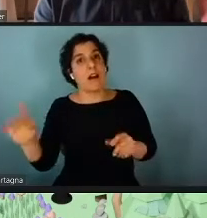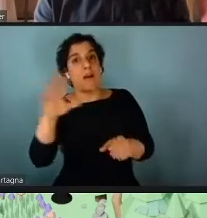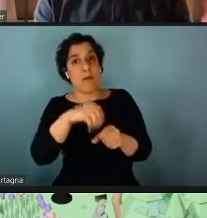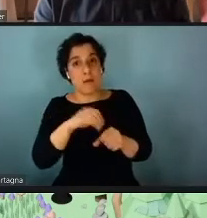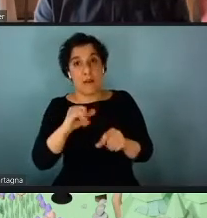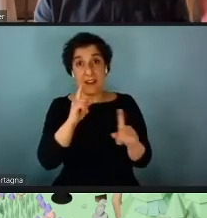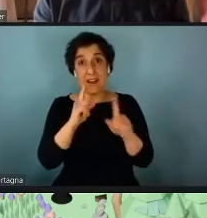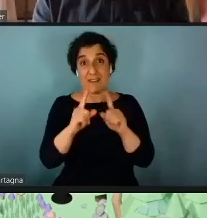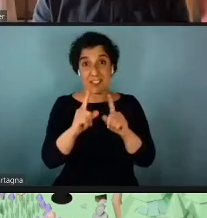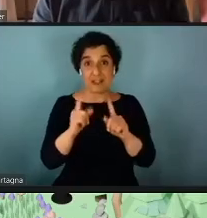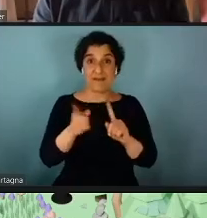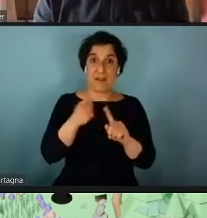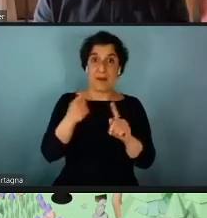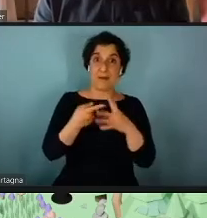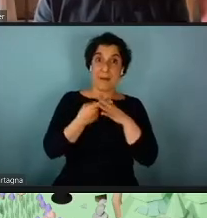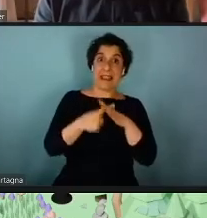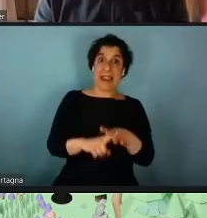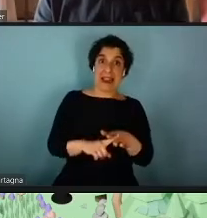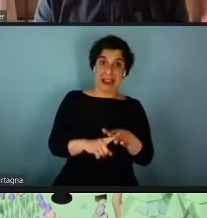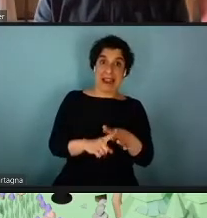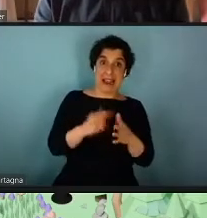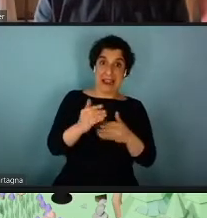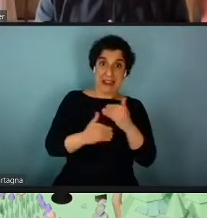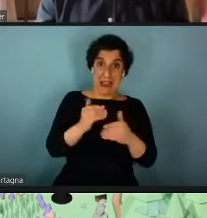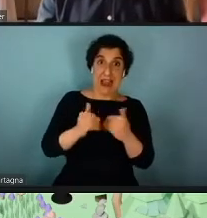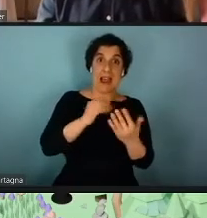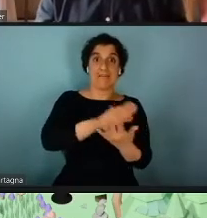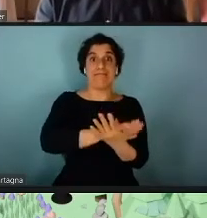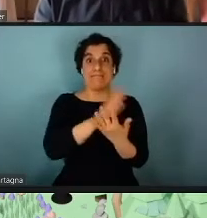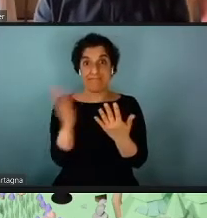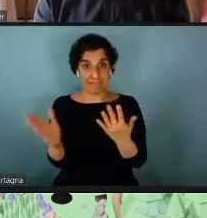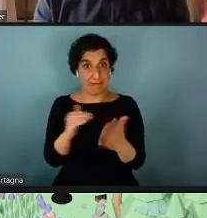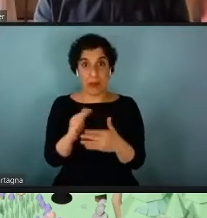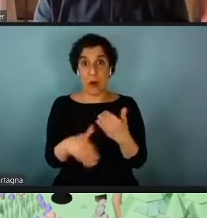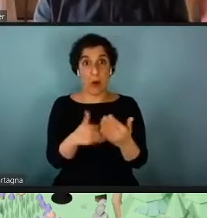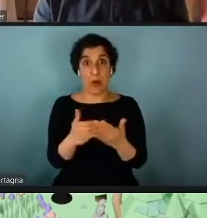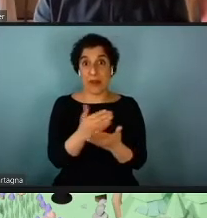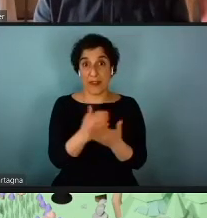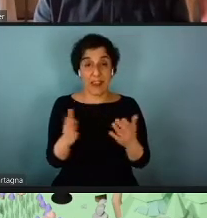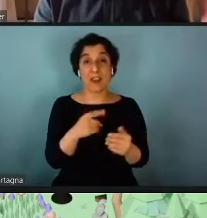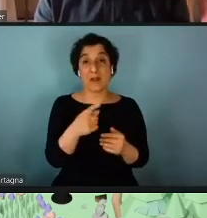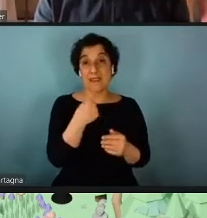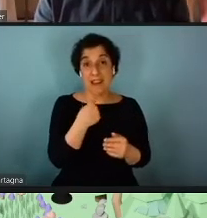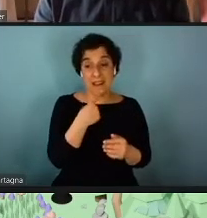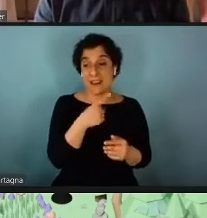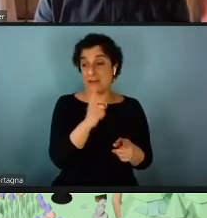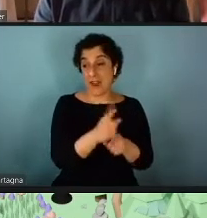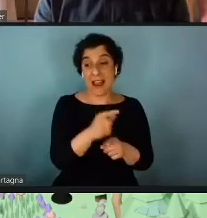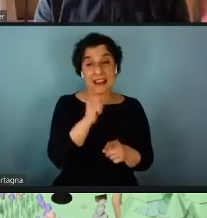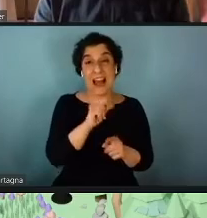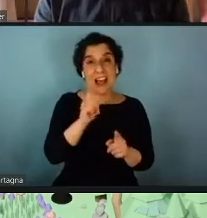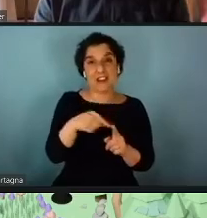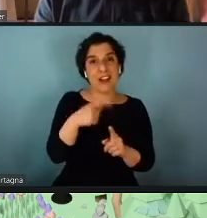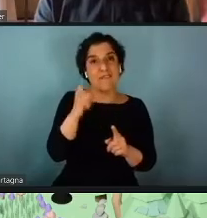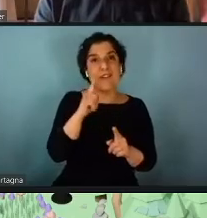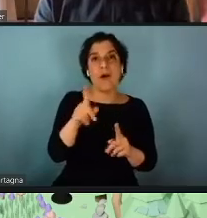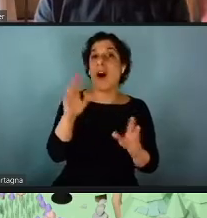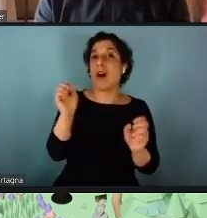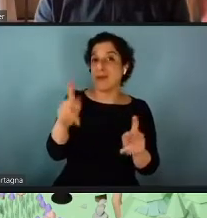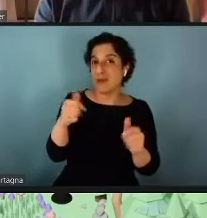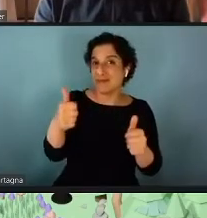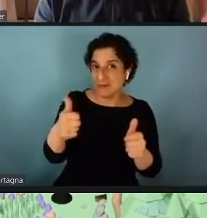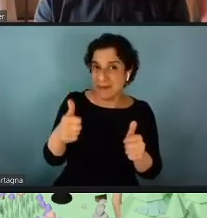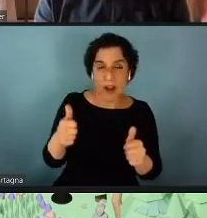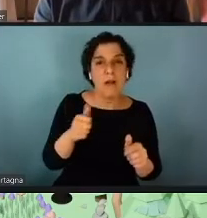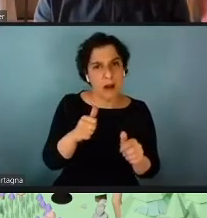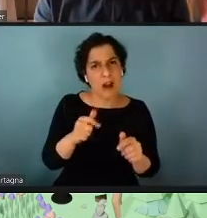from the beginning and throughout the whole thing, as you said, not just for, a sign off, but so that, these solutions are